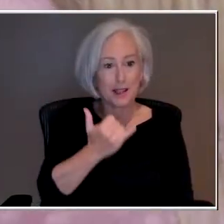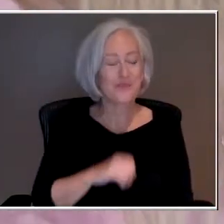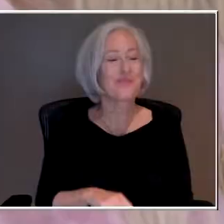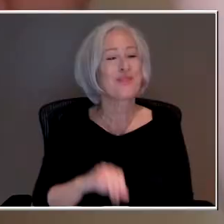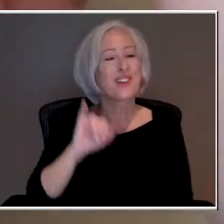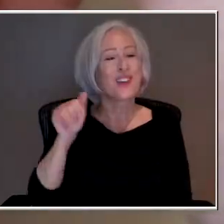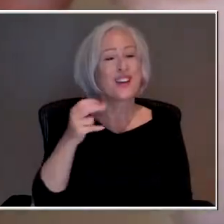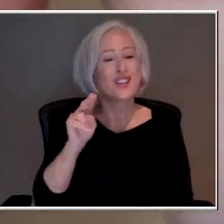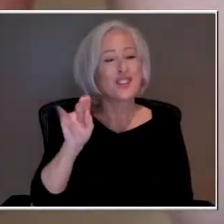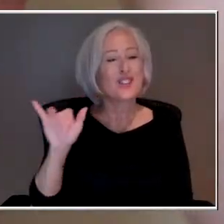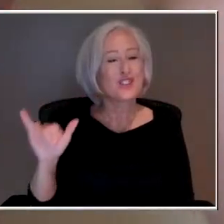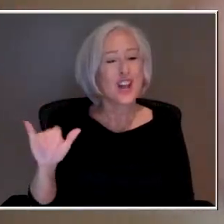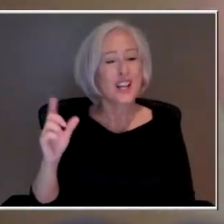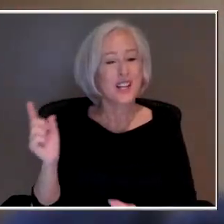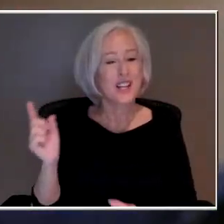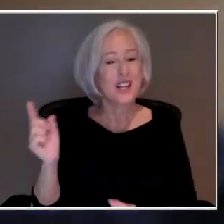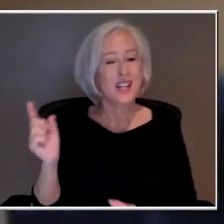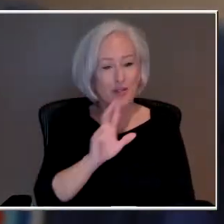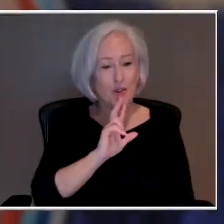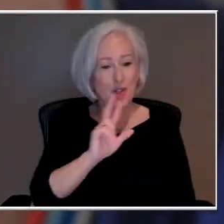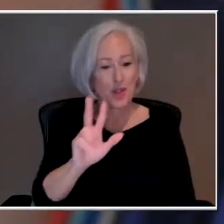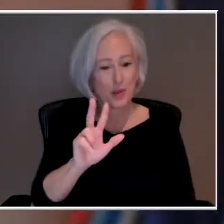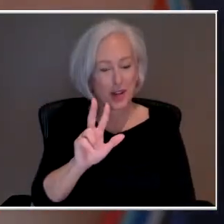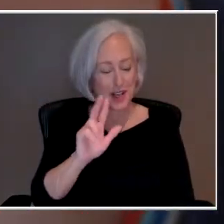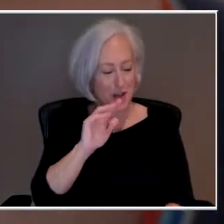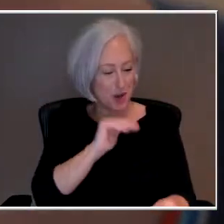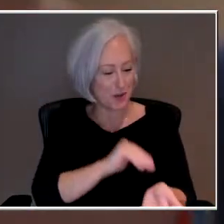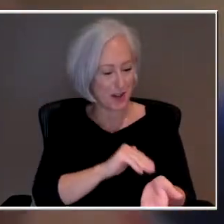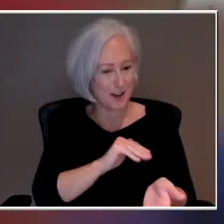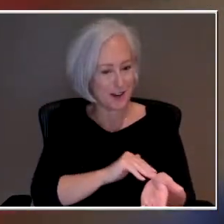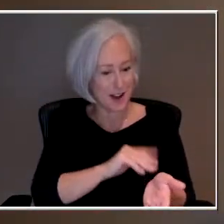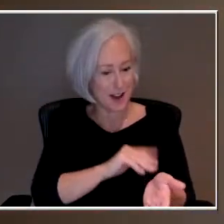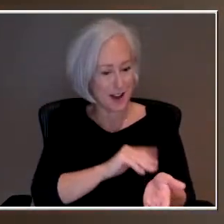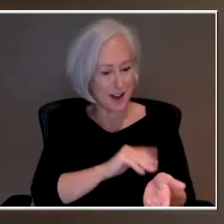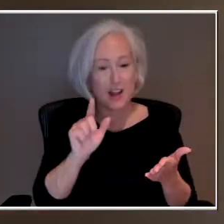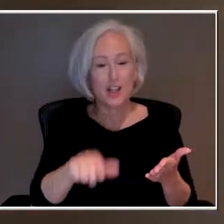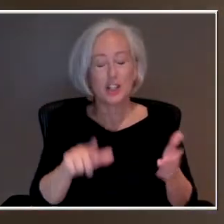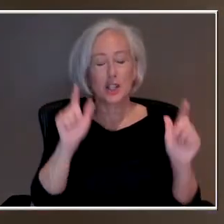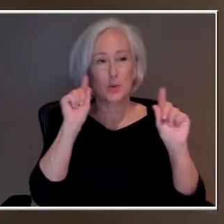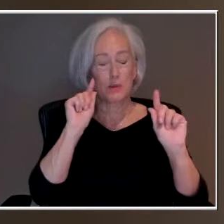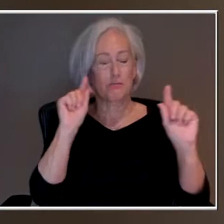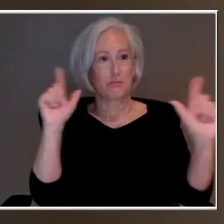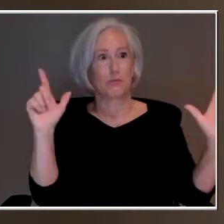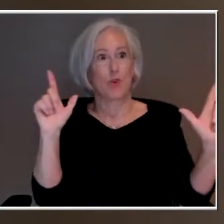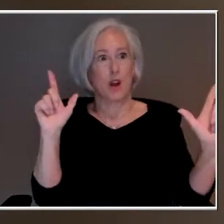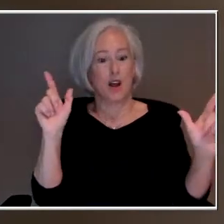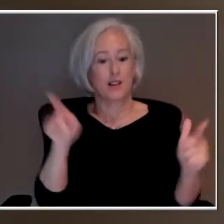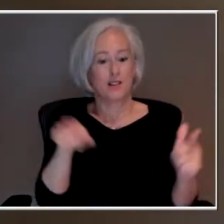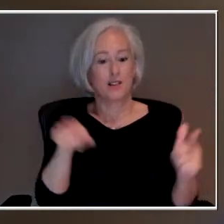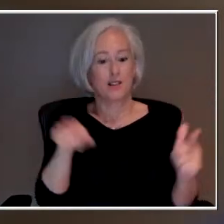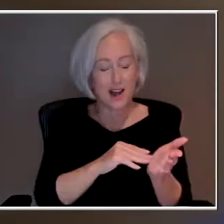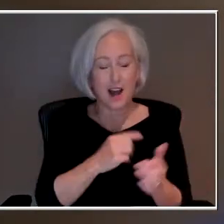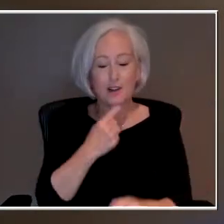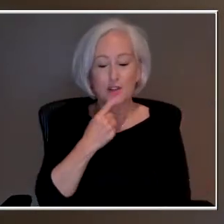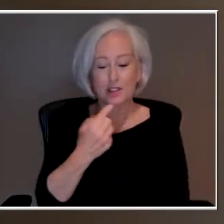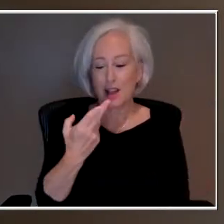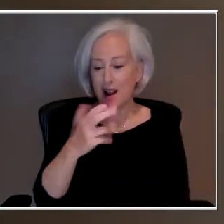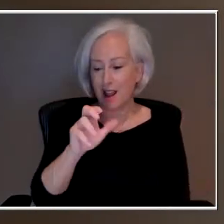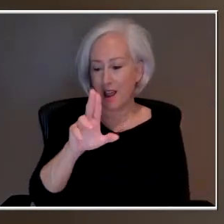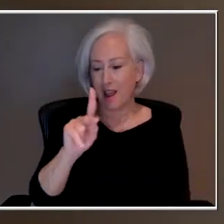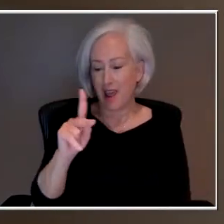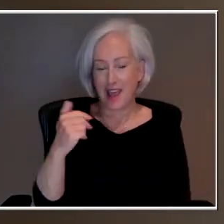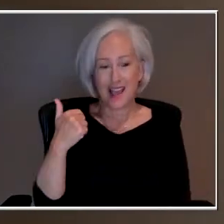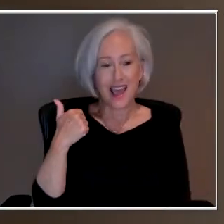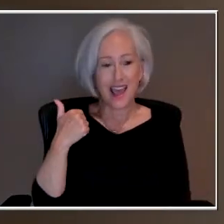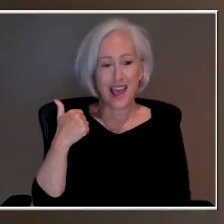wellness check, she was stunned when his pediatrician diagnosed Hank with amblyopia, more commonly known as